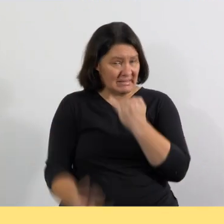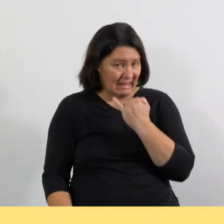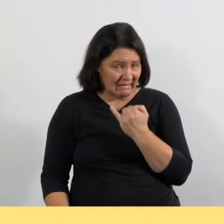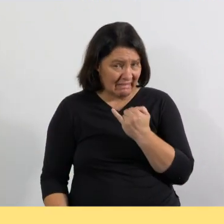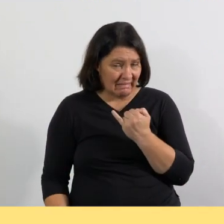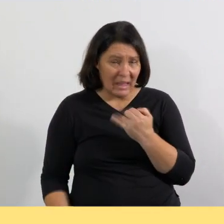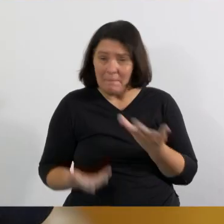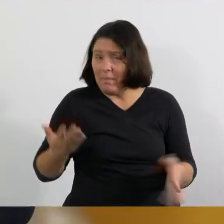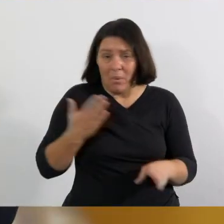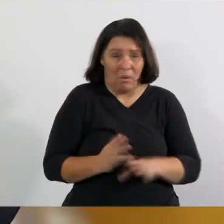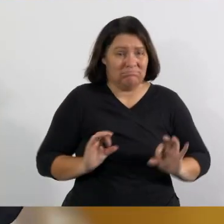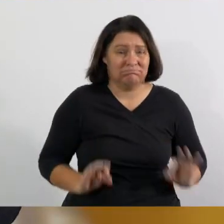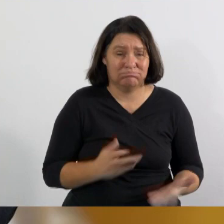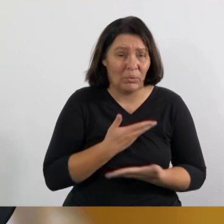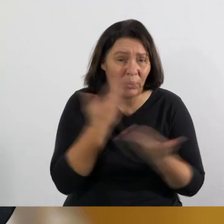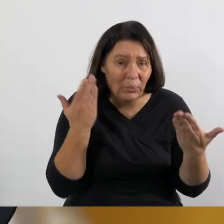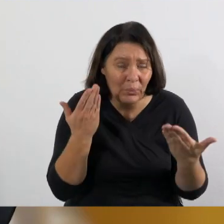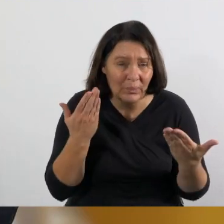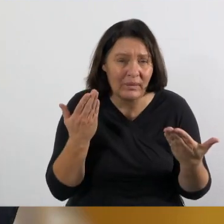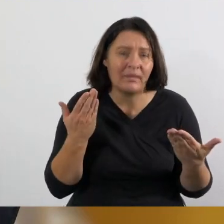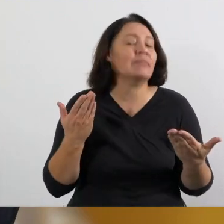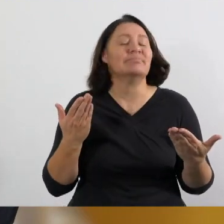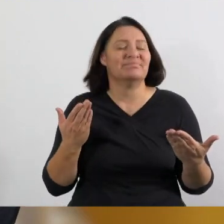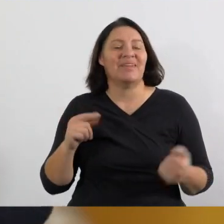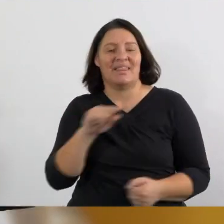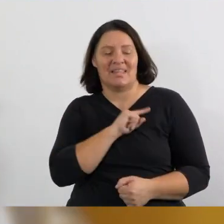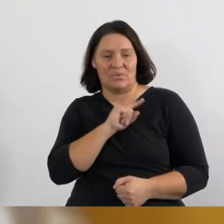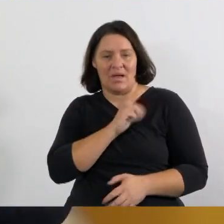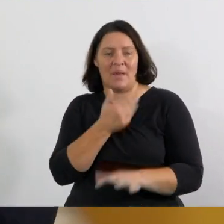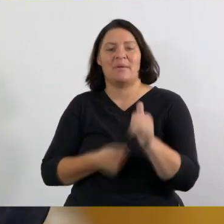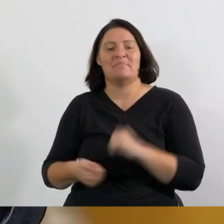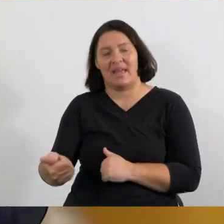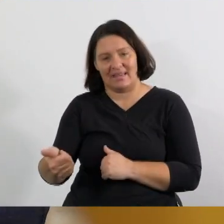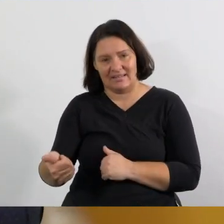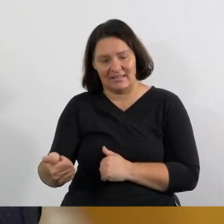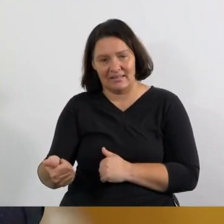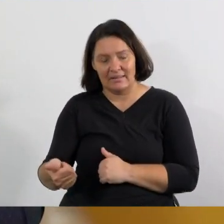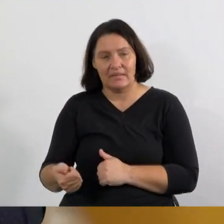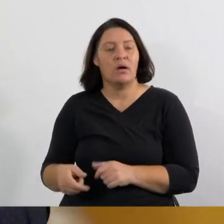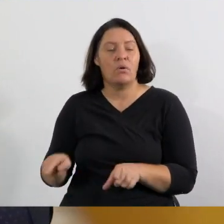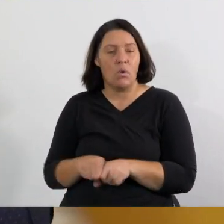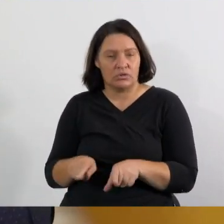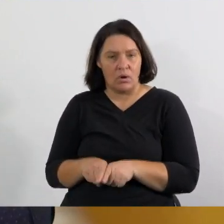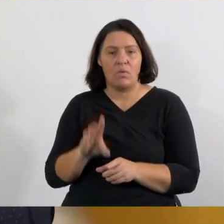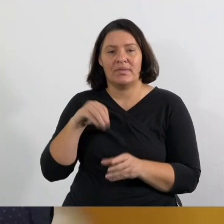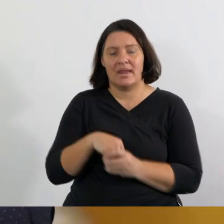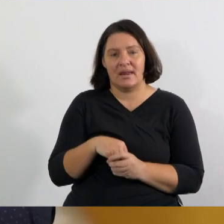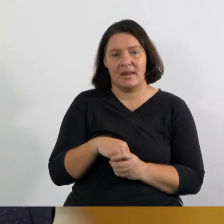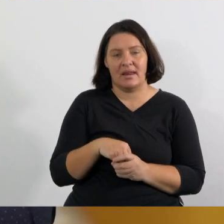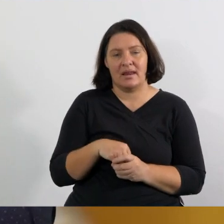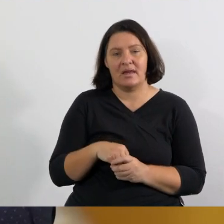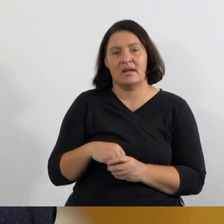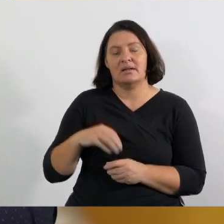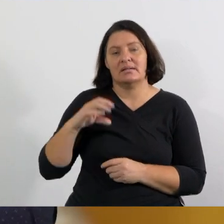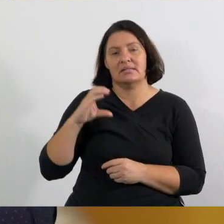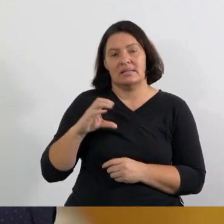faulty, maybe it's not working properly as we would want it to, therefore we return it, it would also be in